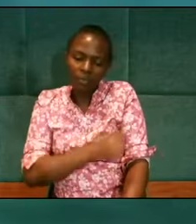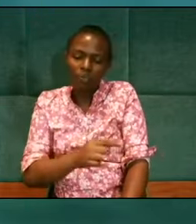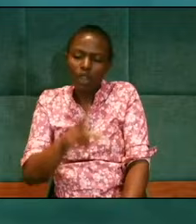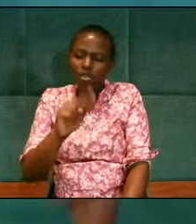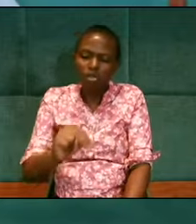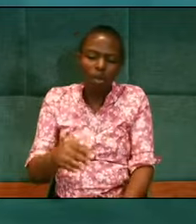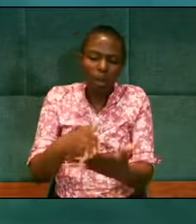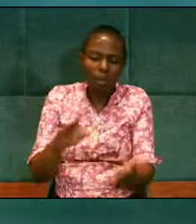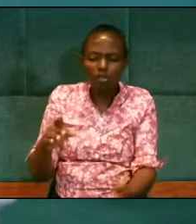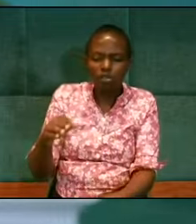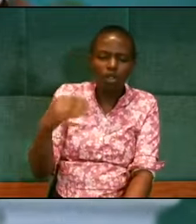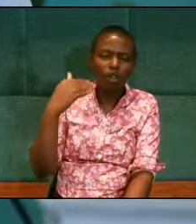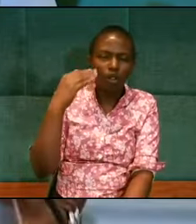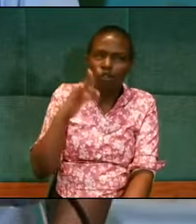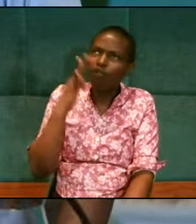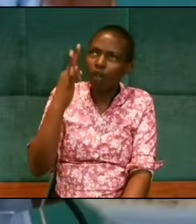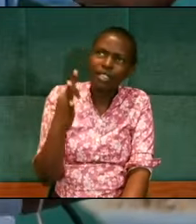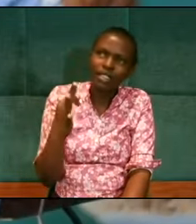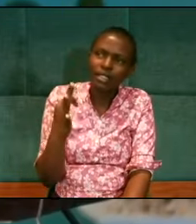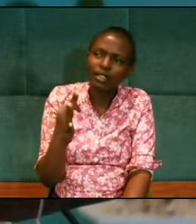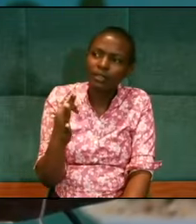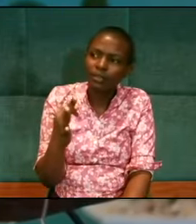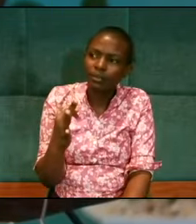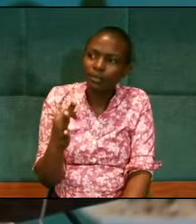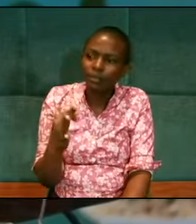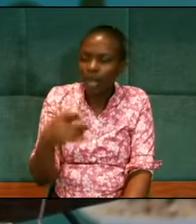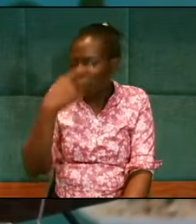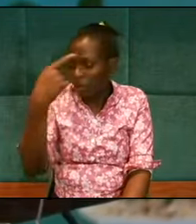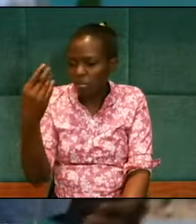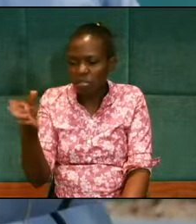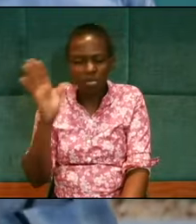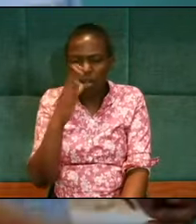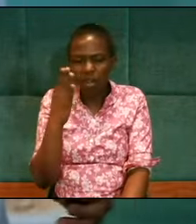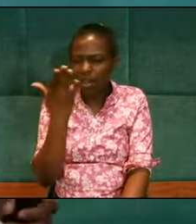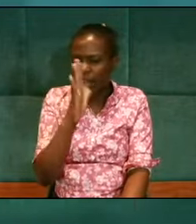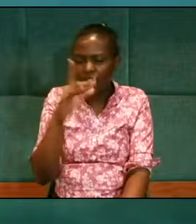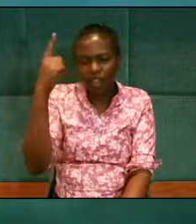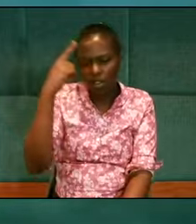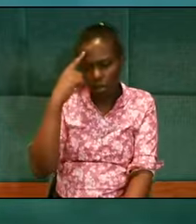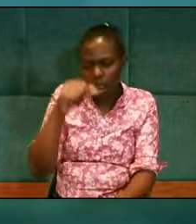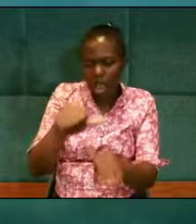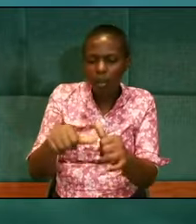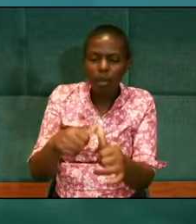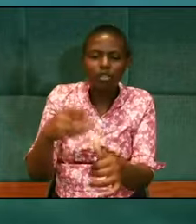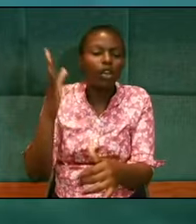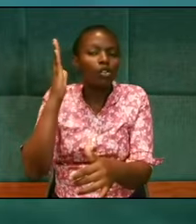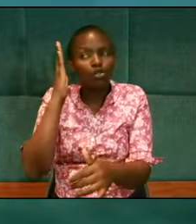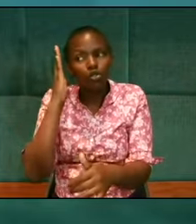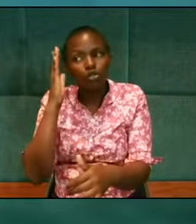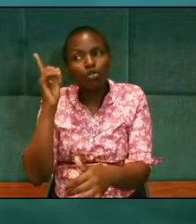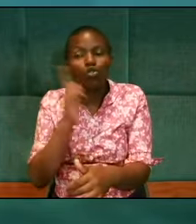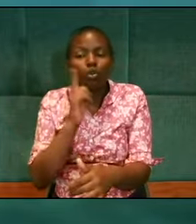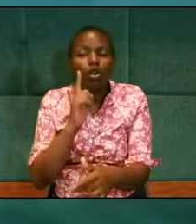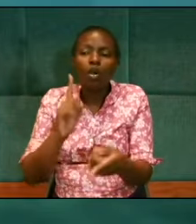smartness, no amount of focus. Because we don't know tomorrow. I can be right today, but God knows my